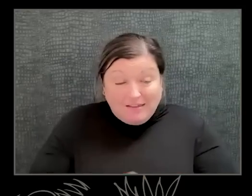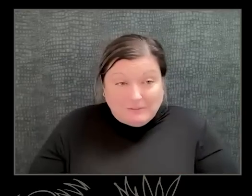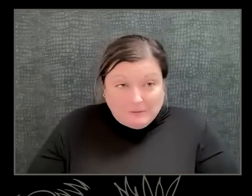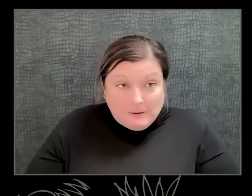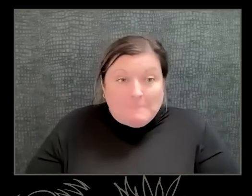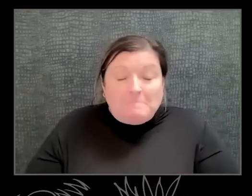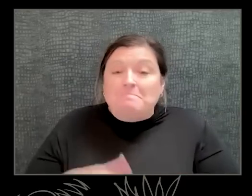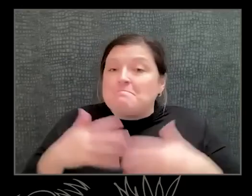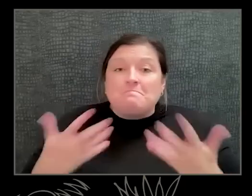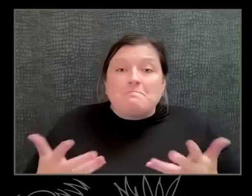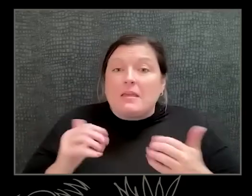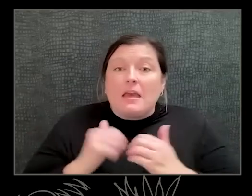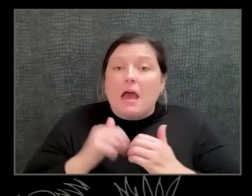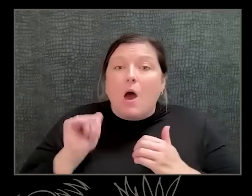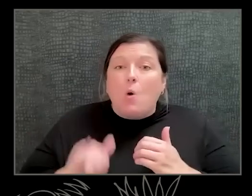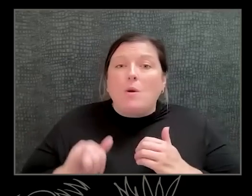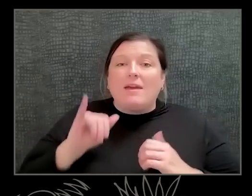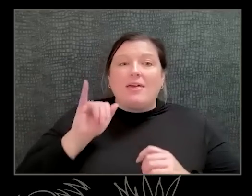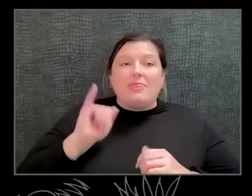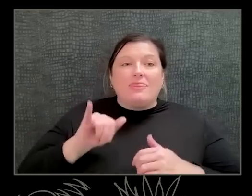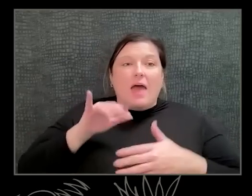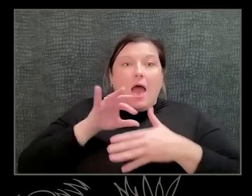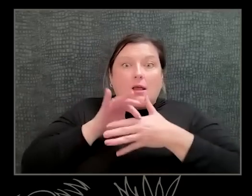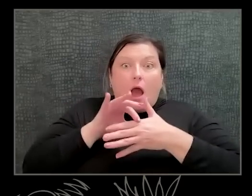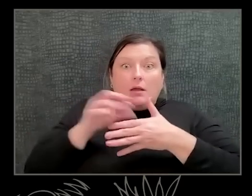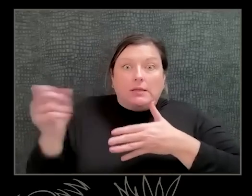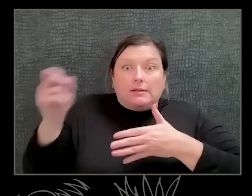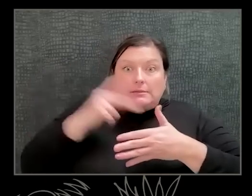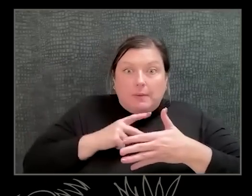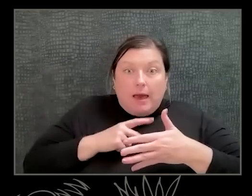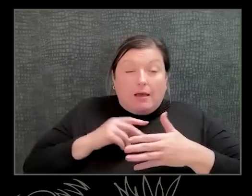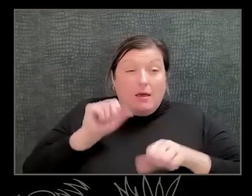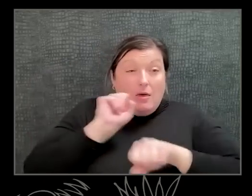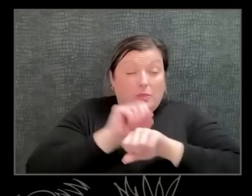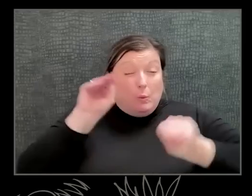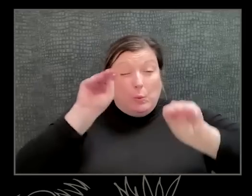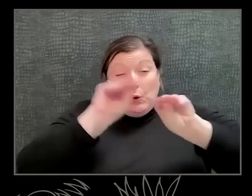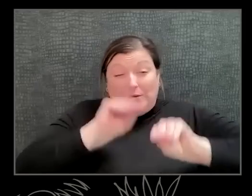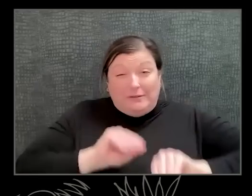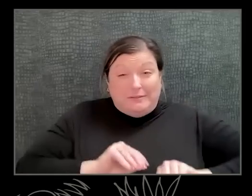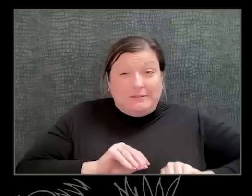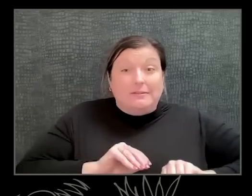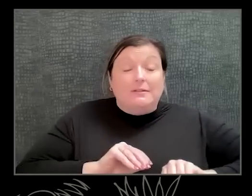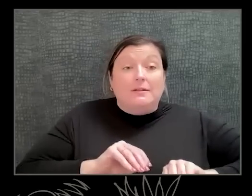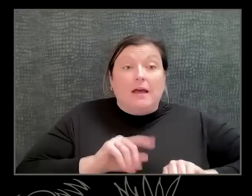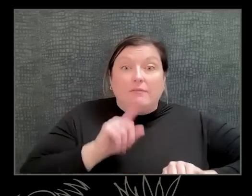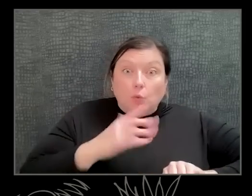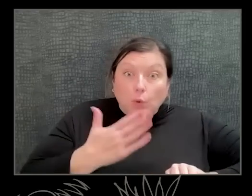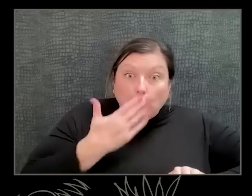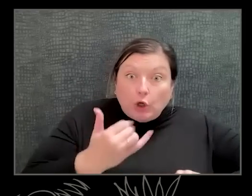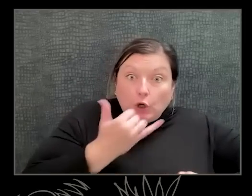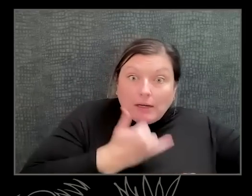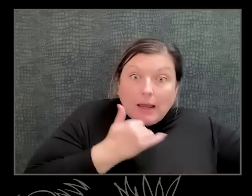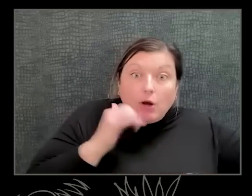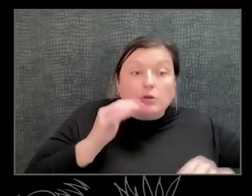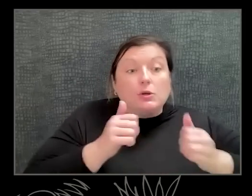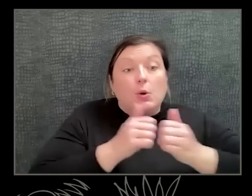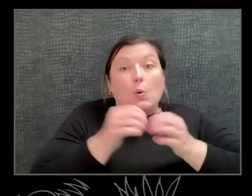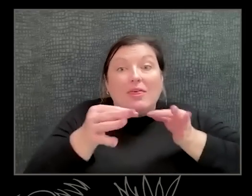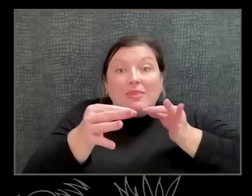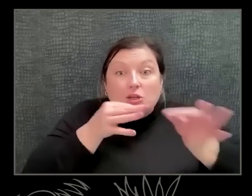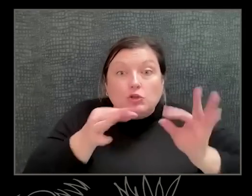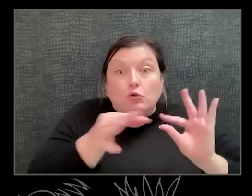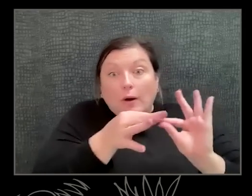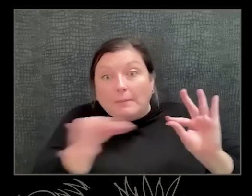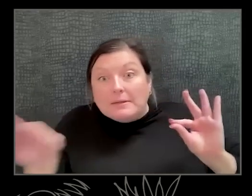So how do we get that context back? All that work we put into having really good errors with descriptive names that carry context